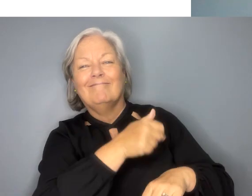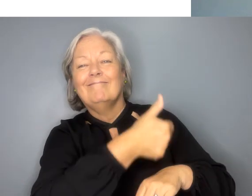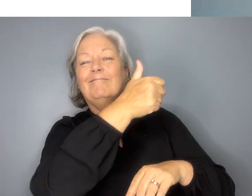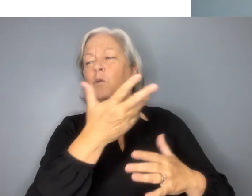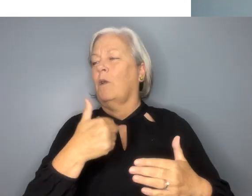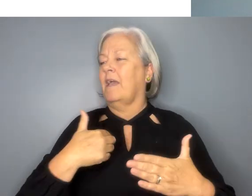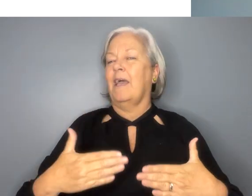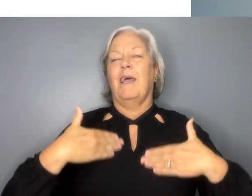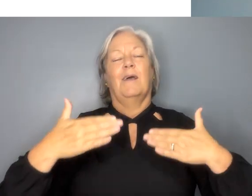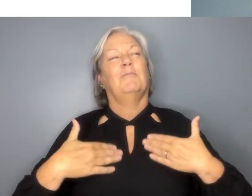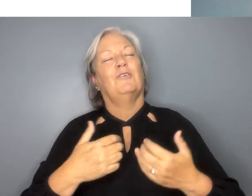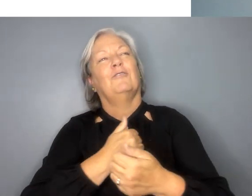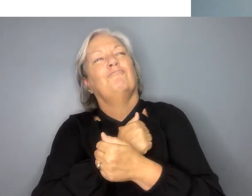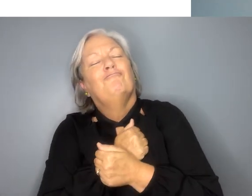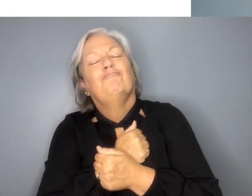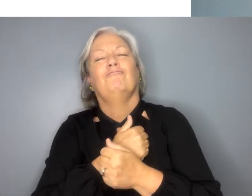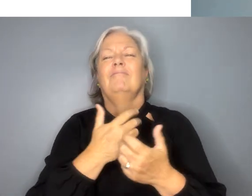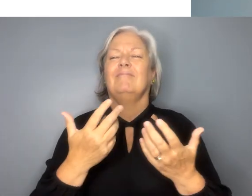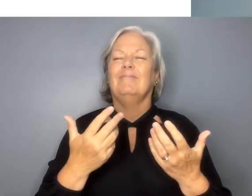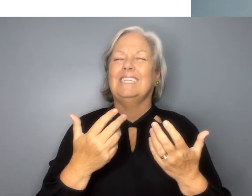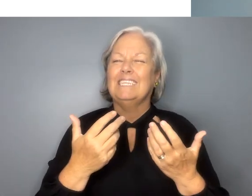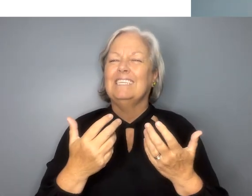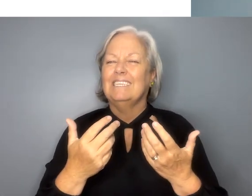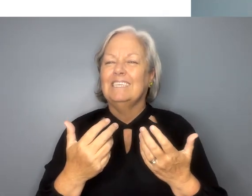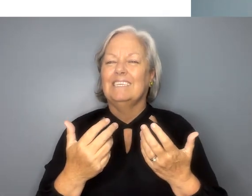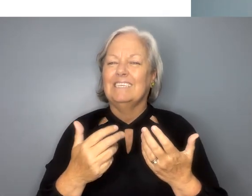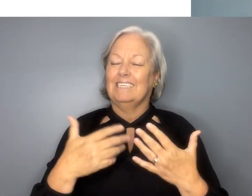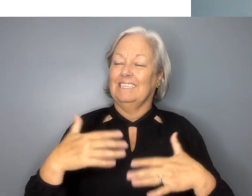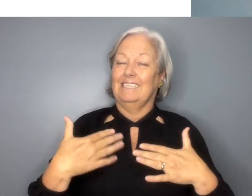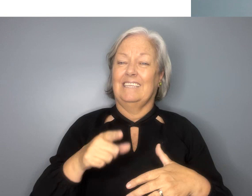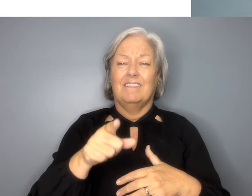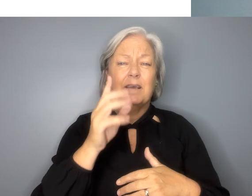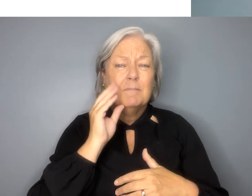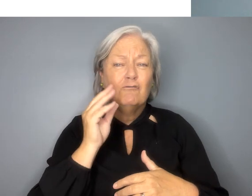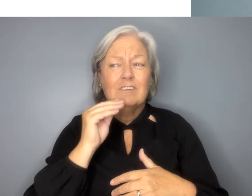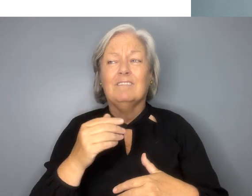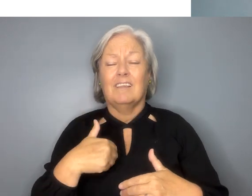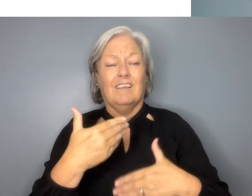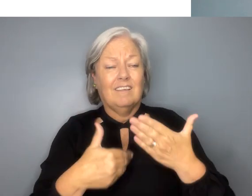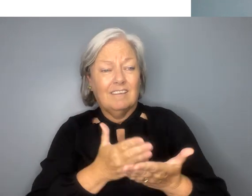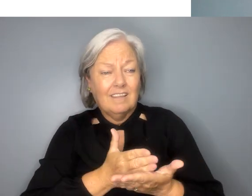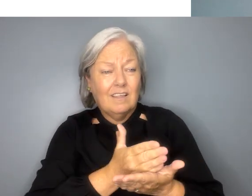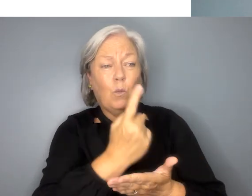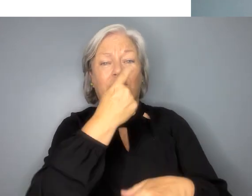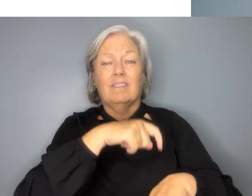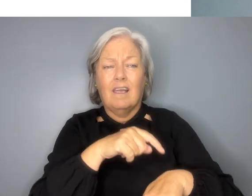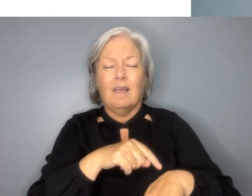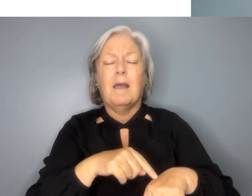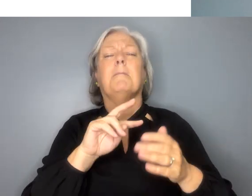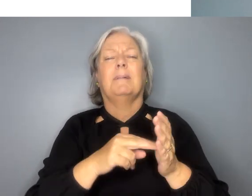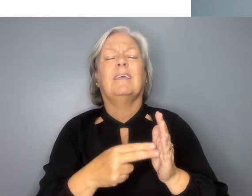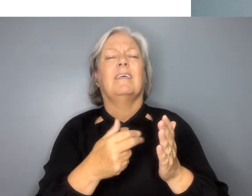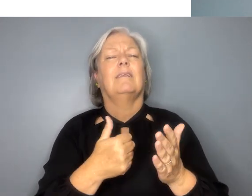or being happy and healthy and loved. But I think, so it's a journey that once you've gone on once is much easier